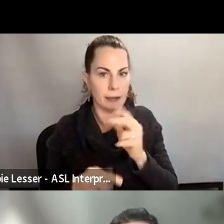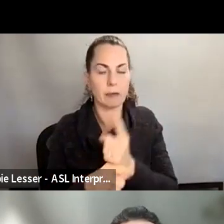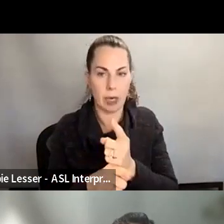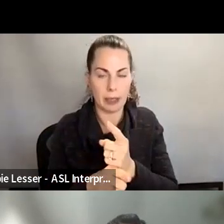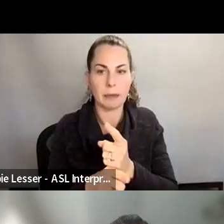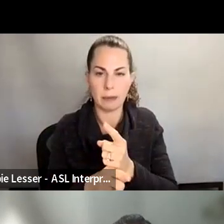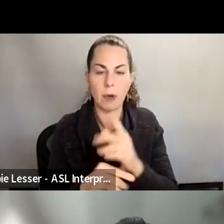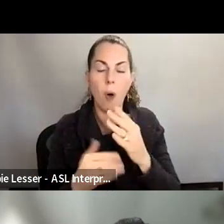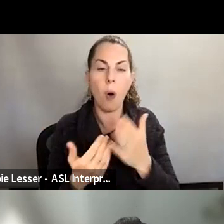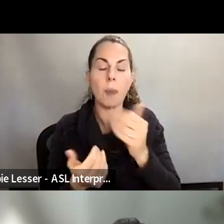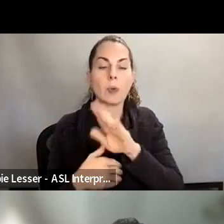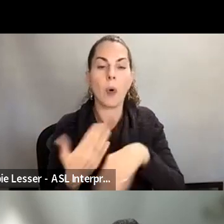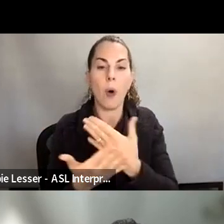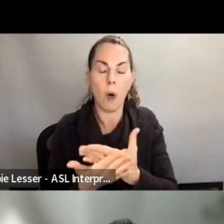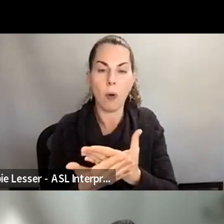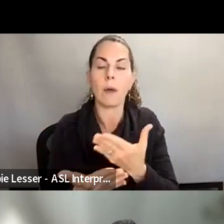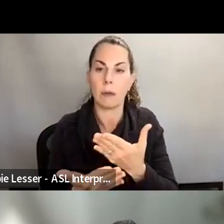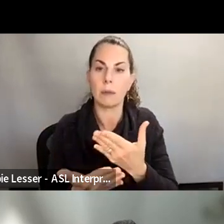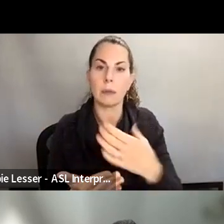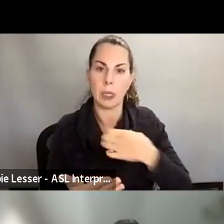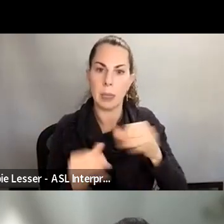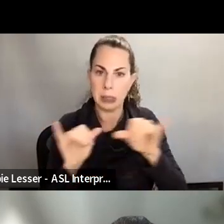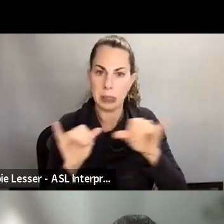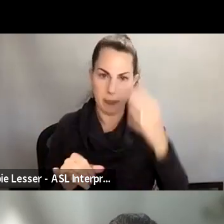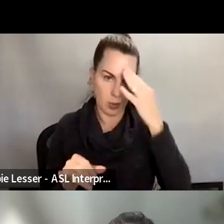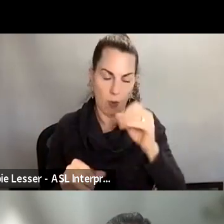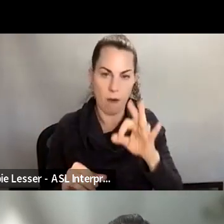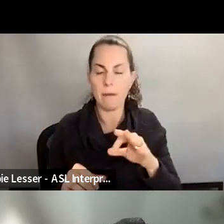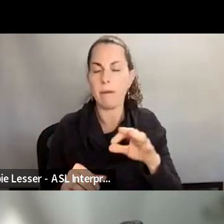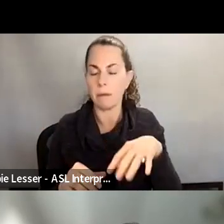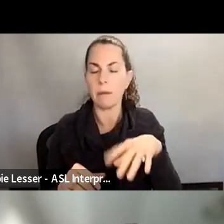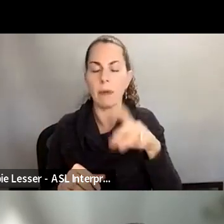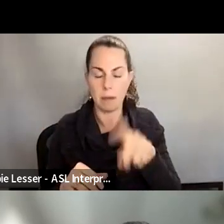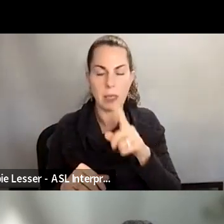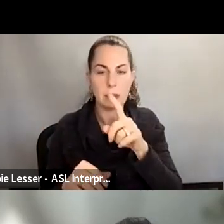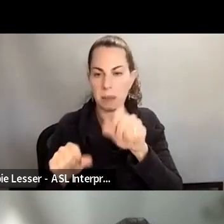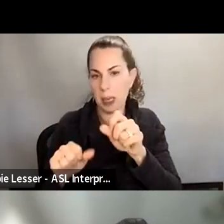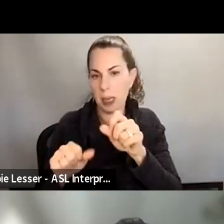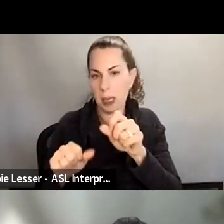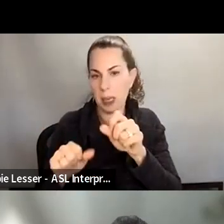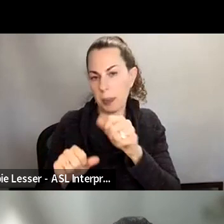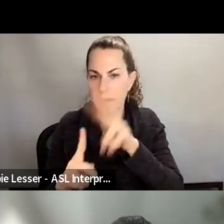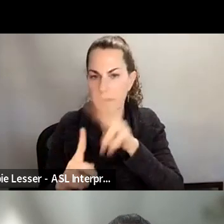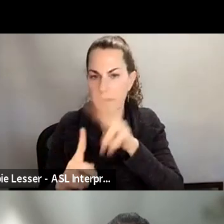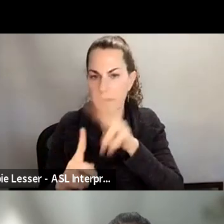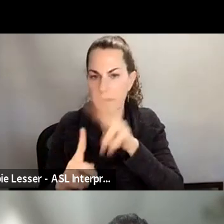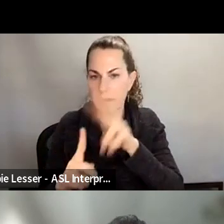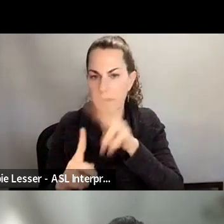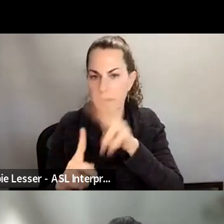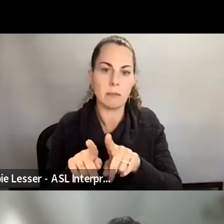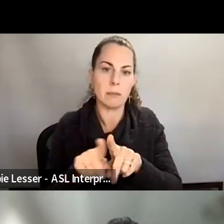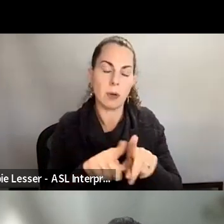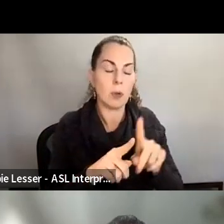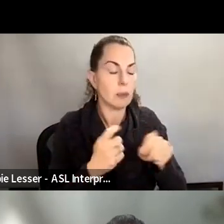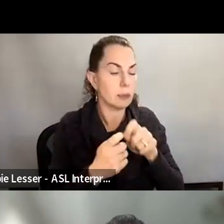know of allows you to file it anonymously. We have had retaliation against interpreters, but we've also had situations, in specific